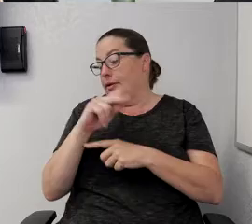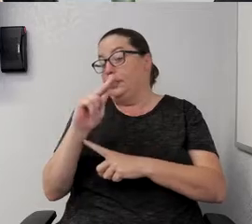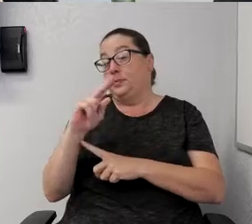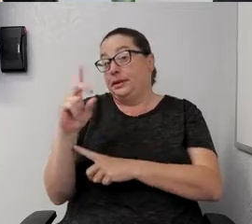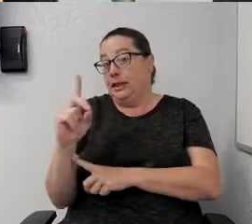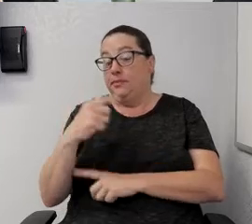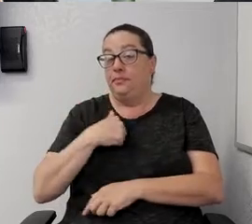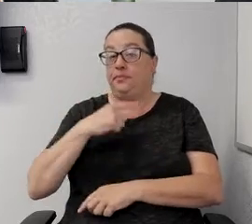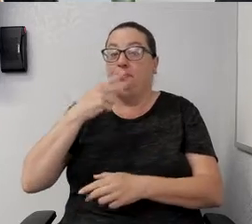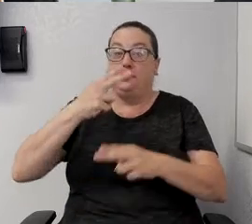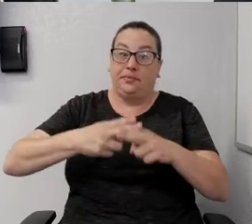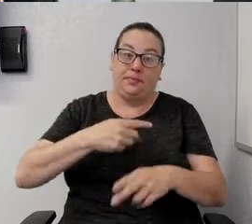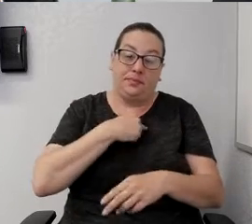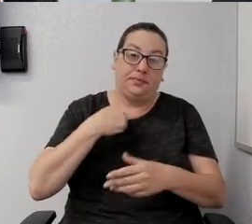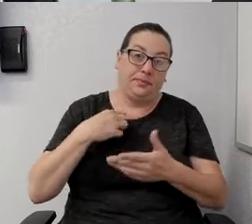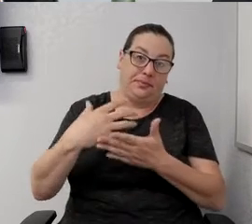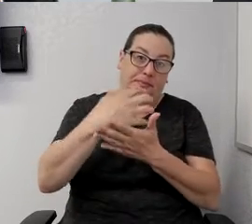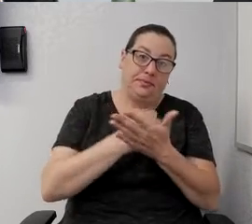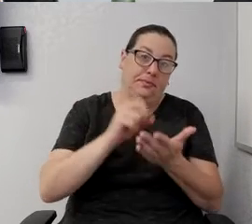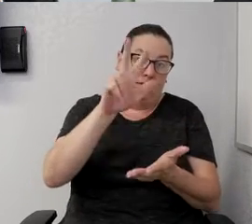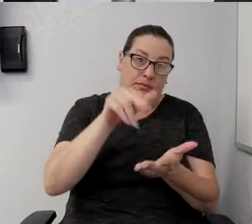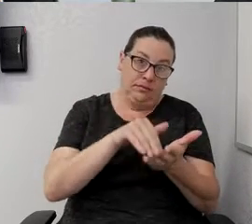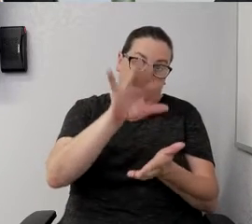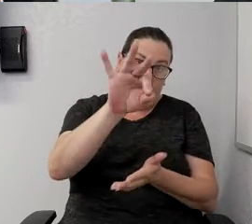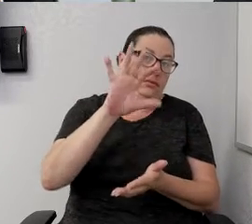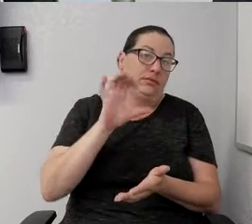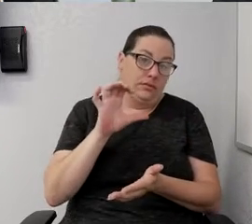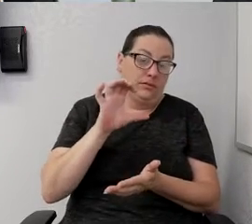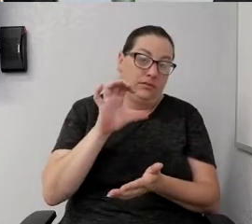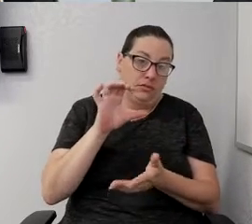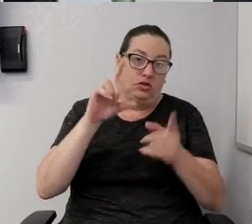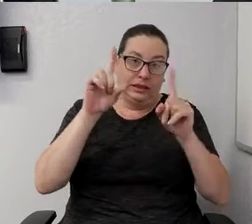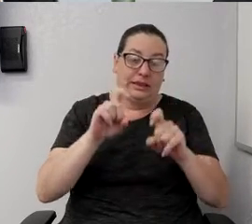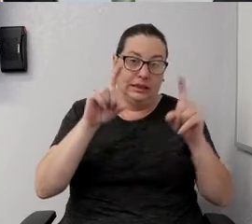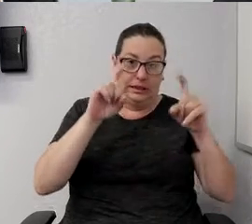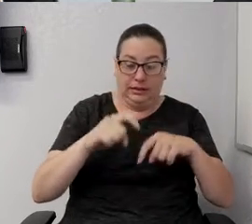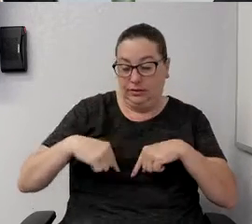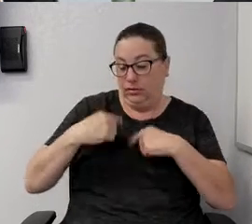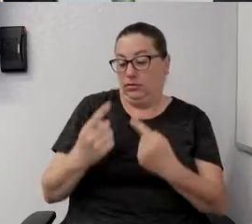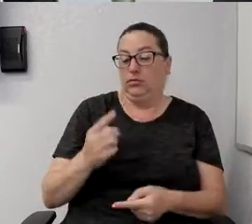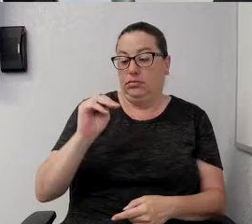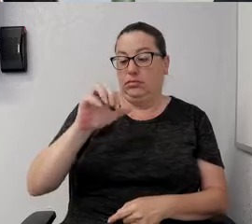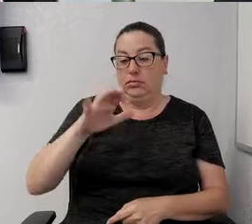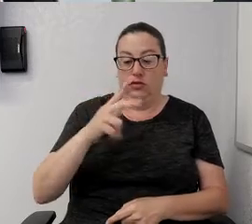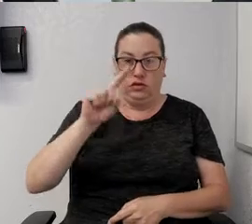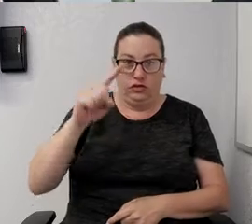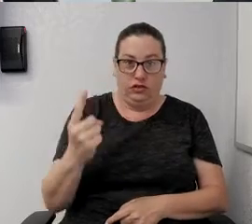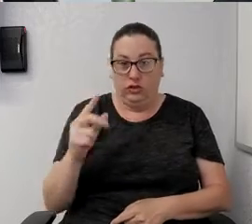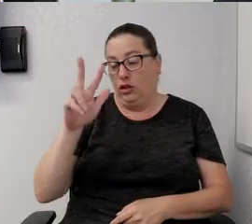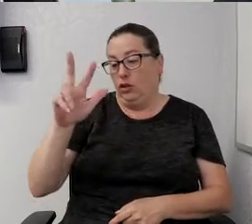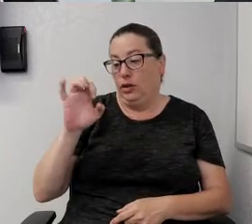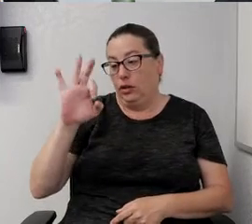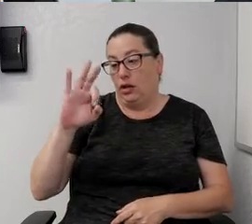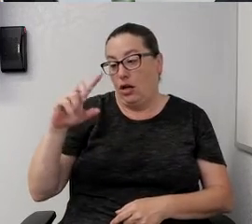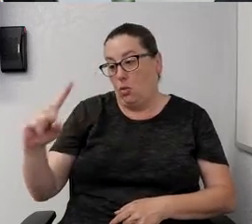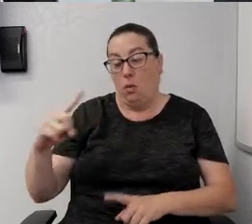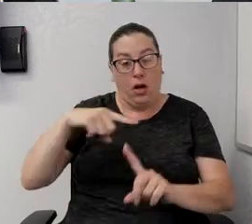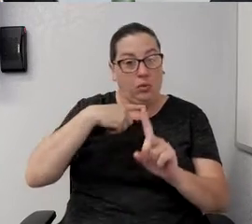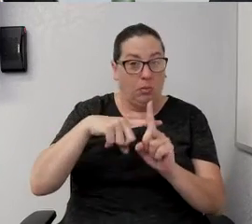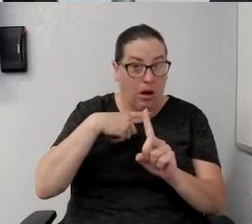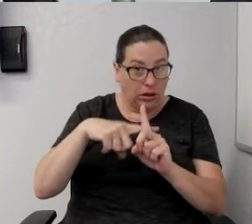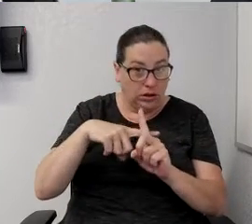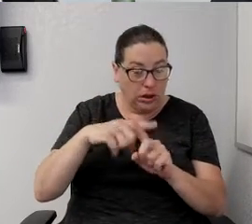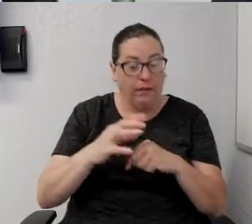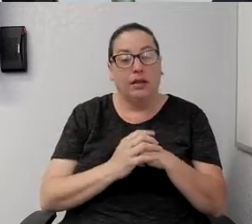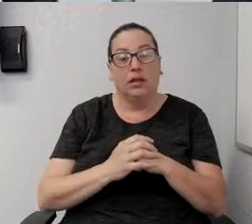collected 3,900 specimens since the 1st of March. 391 of them were positive.